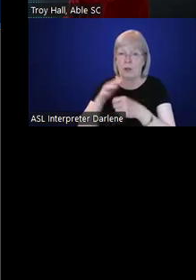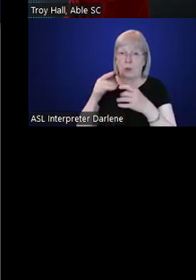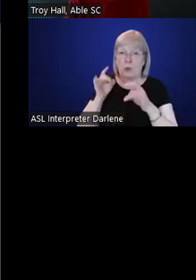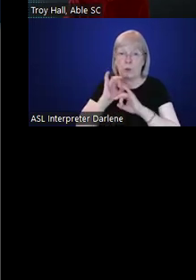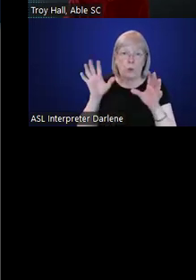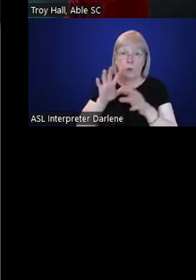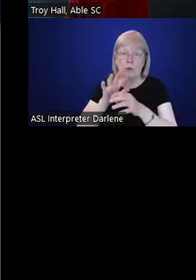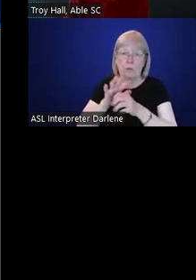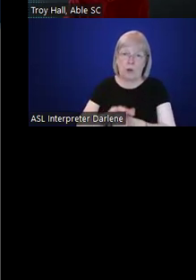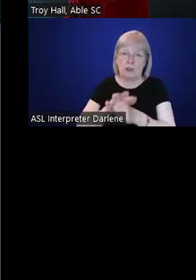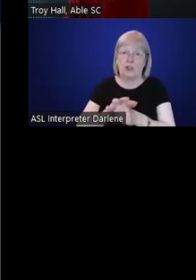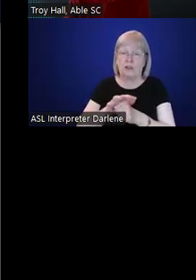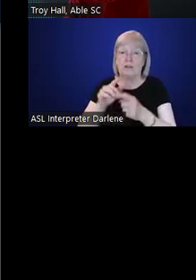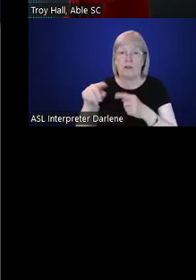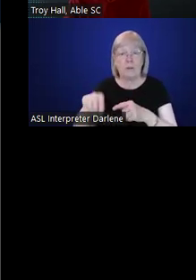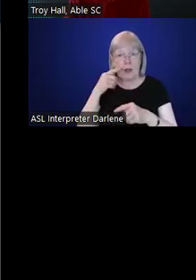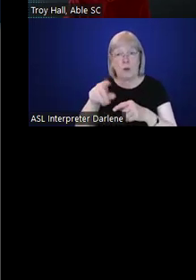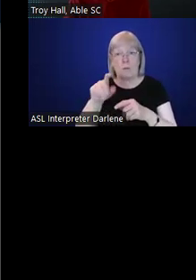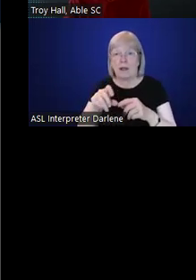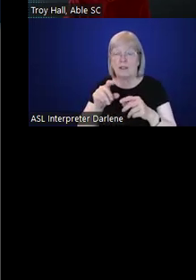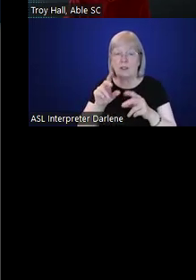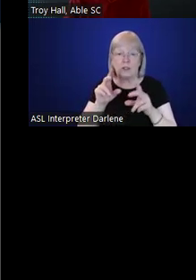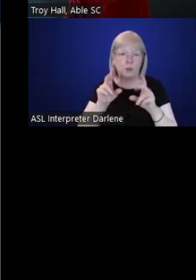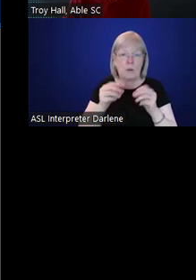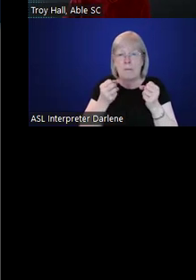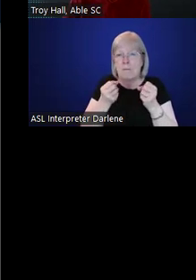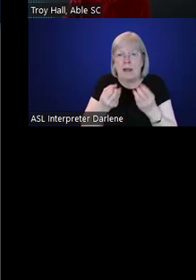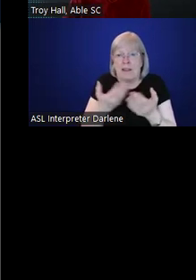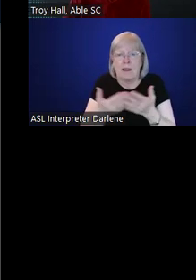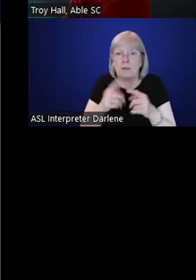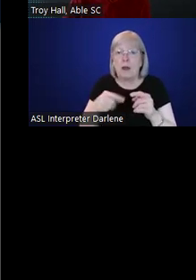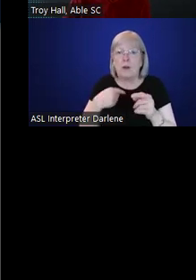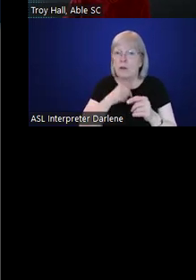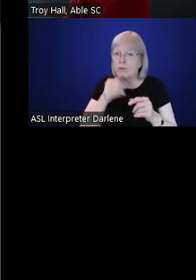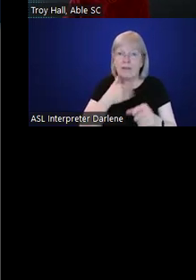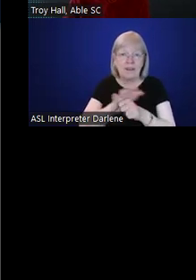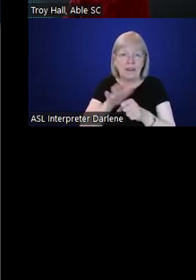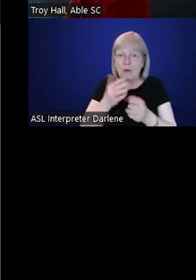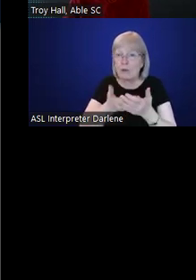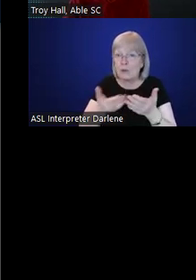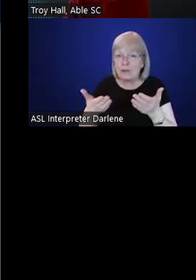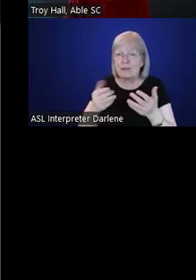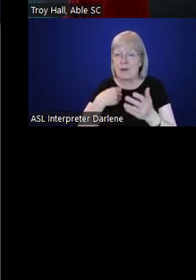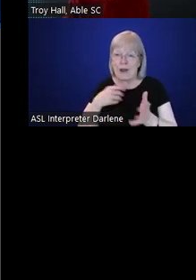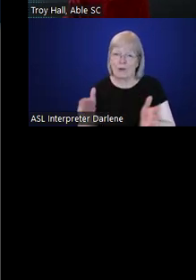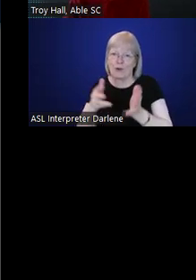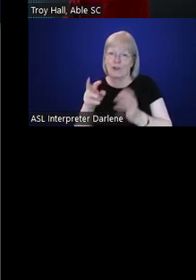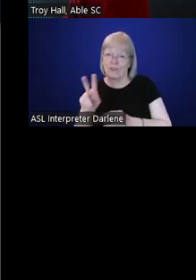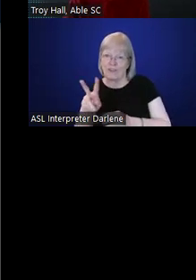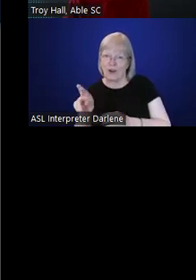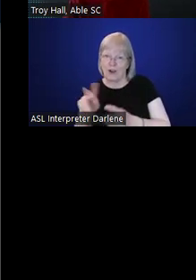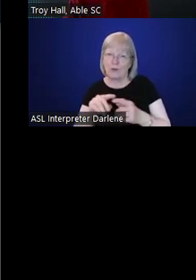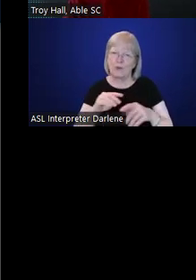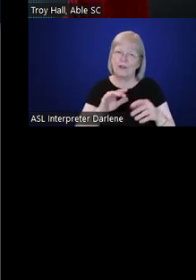do a lot, and your resources can be limited. So I encourage them to rely on Centers for Independent Living. So when it comes to